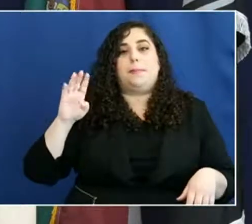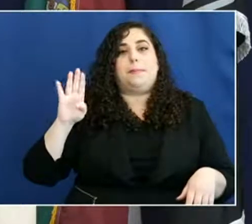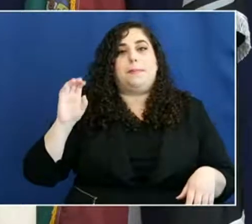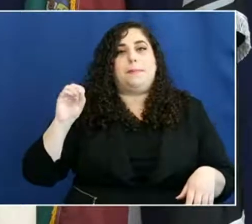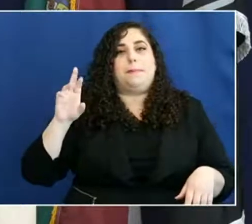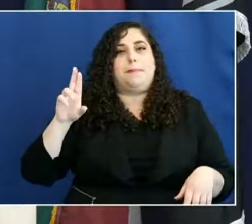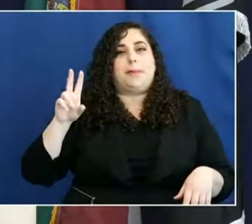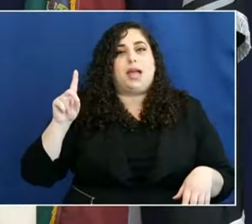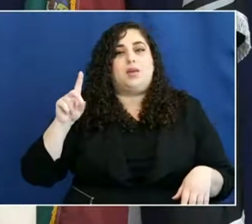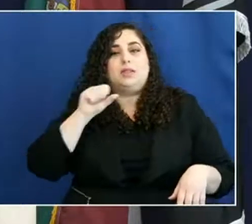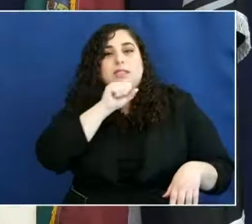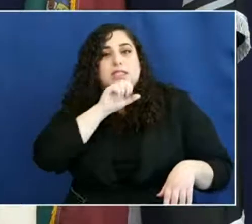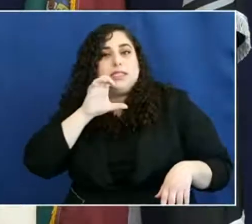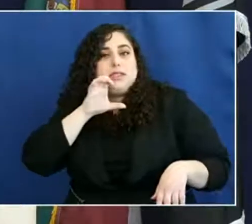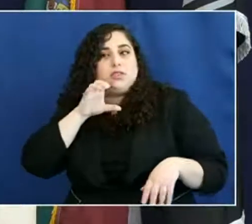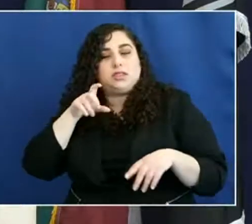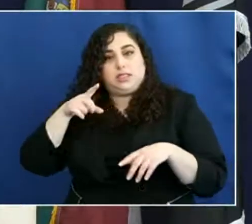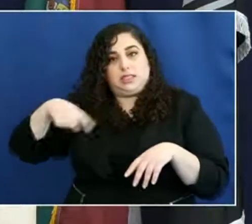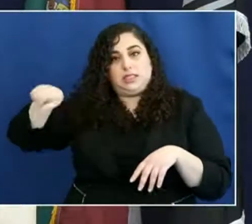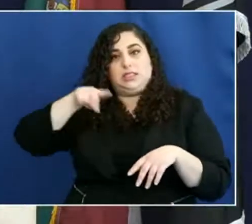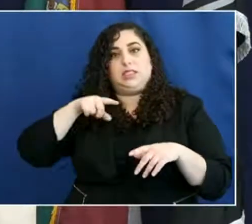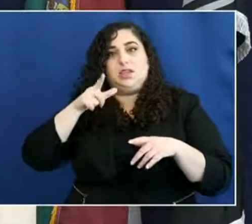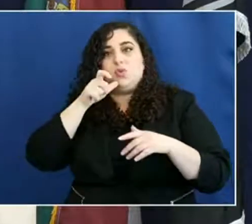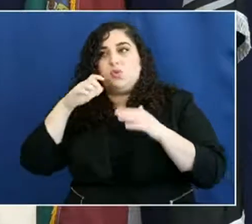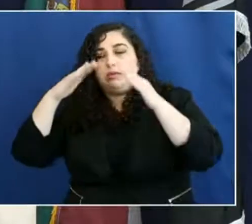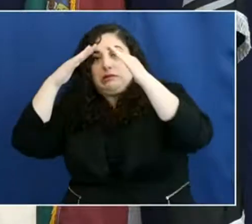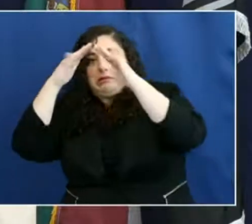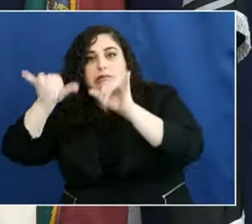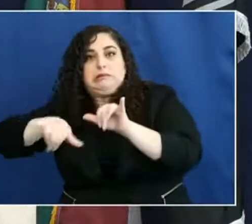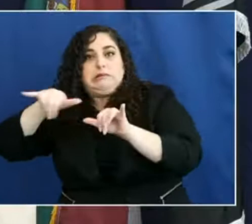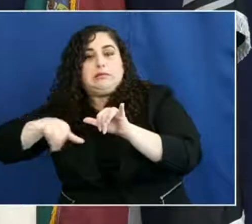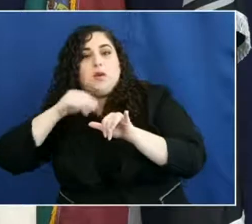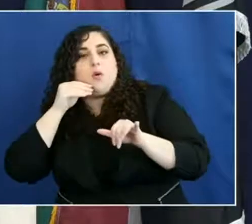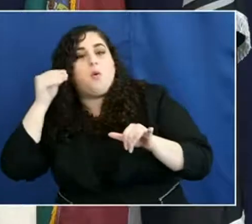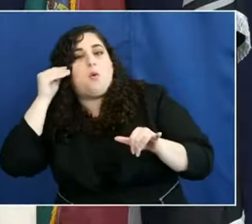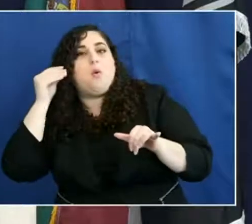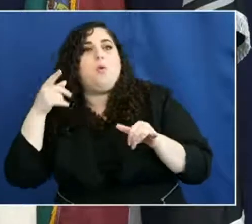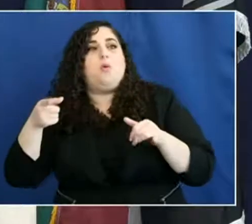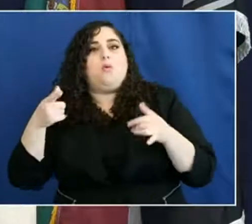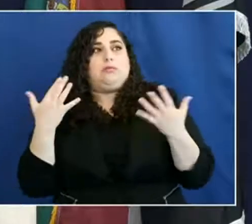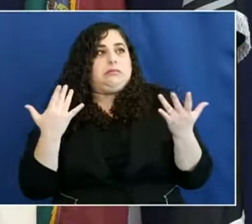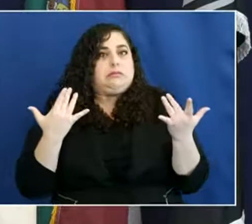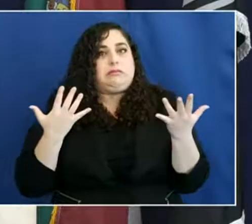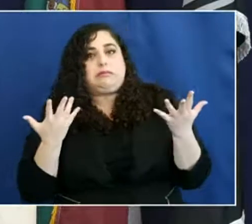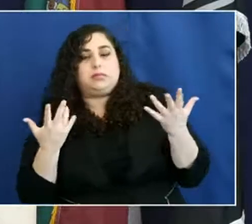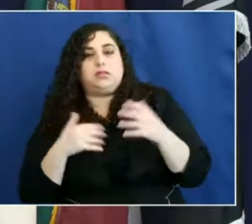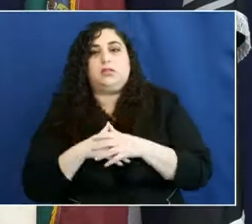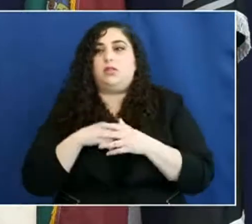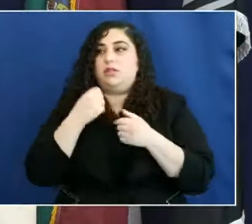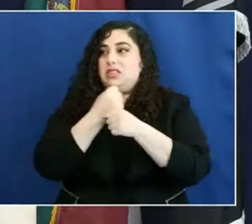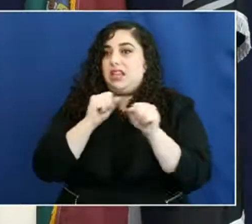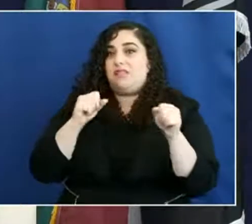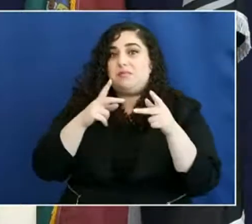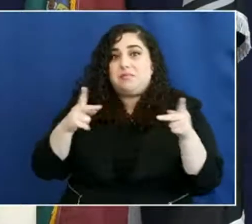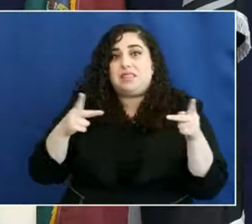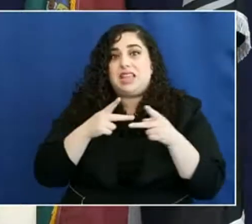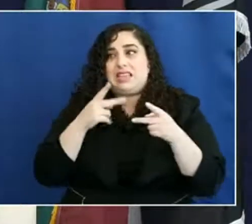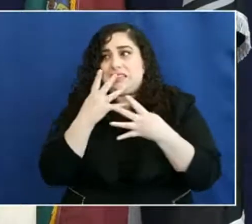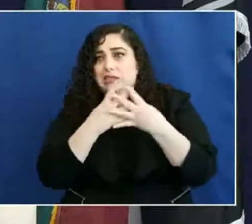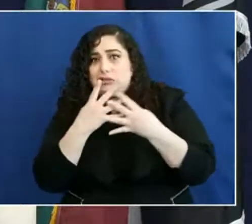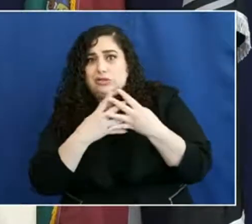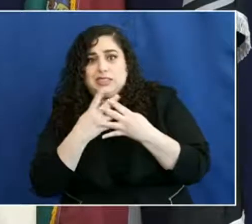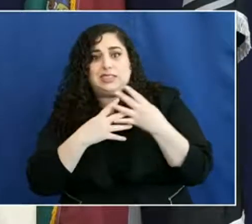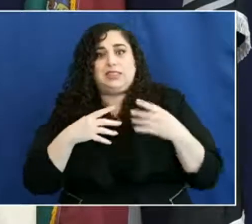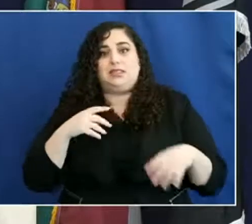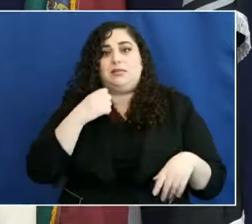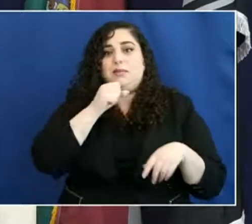call 211 to get on a list, and then our aging and independent service folks screen to ensure they truly are homebound. And we have a number